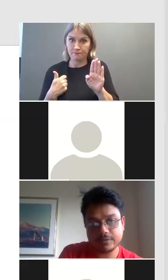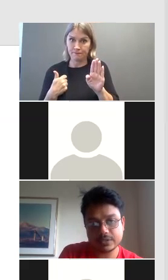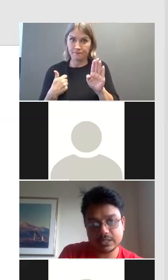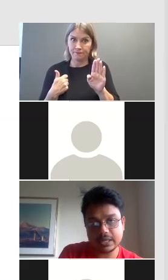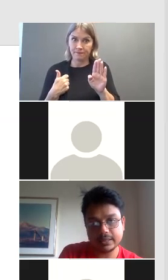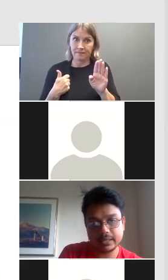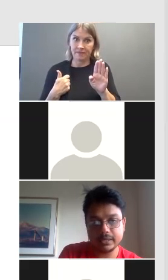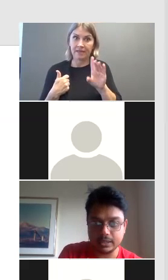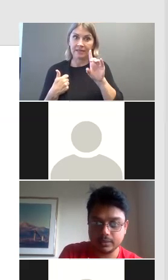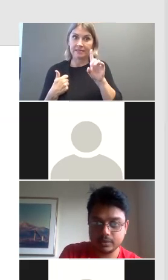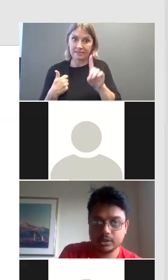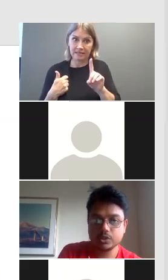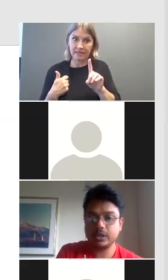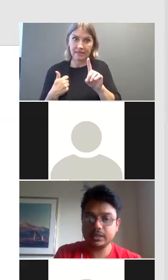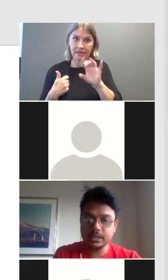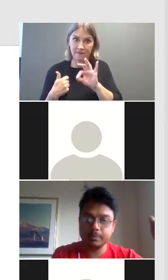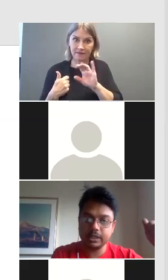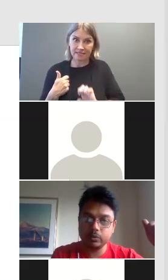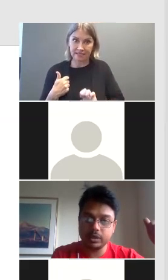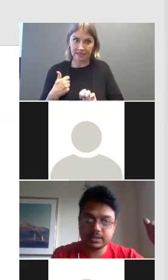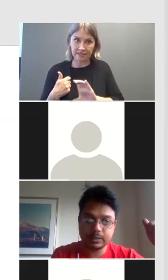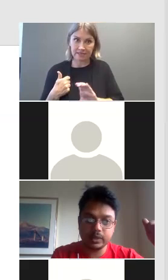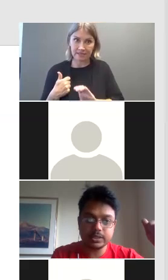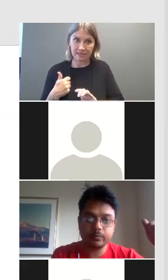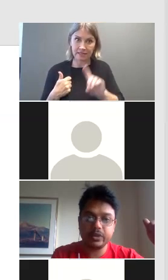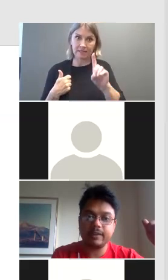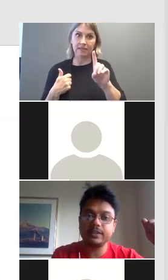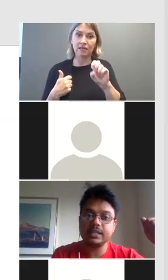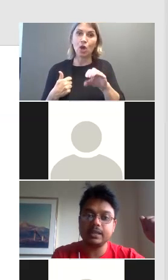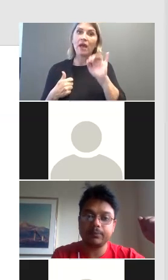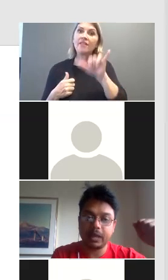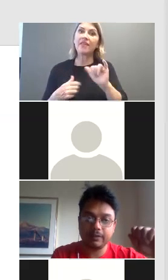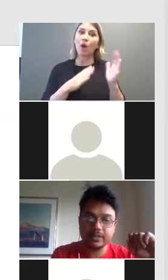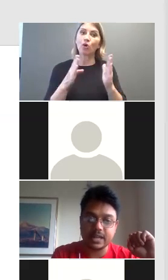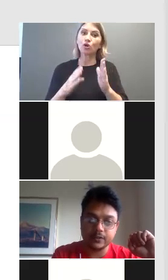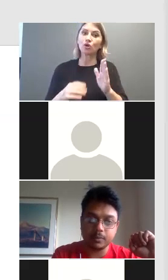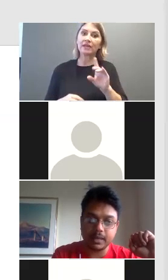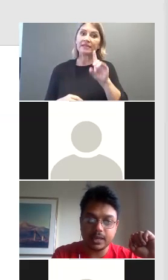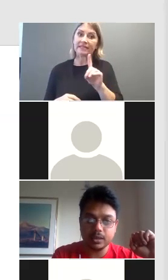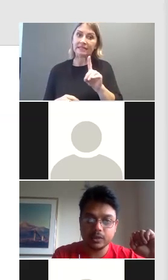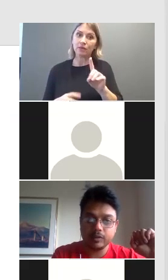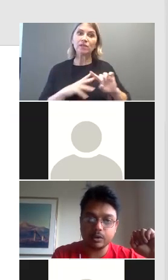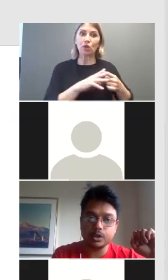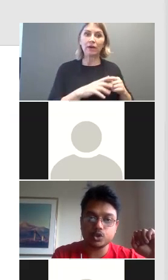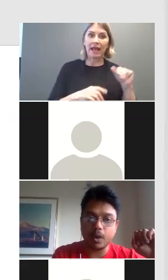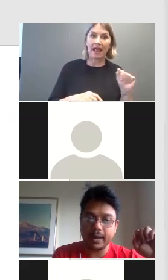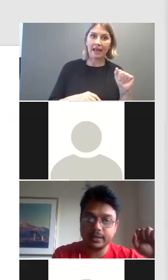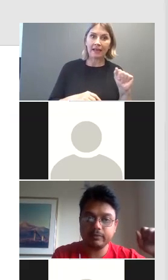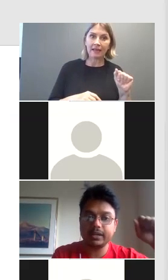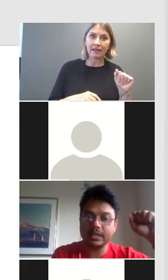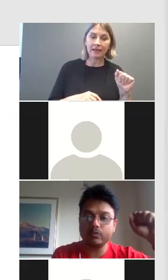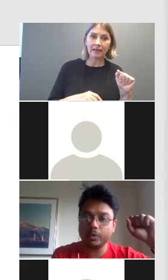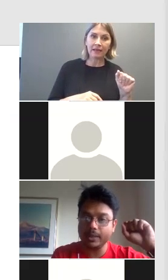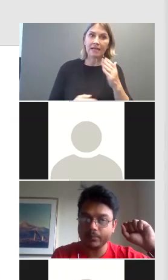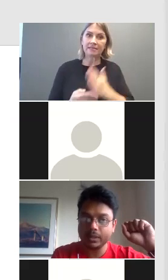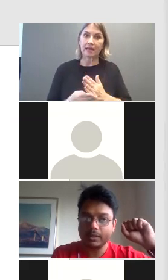E, F, C, and then D. So in this particular sequence, we have D. If we start from A, we are going to stop at